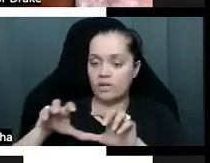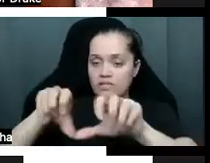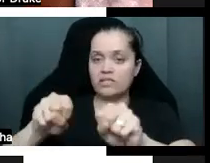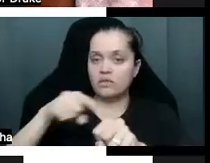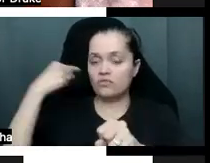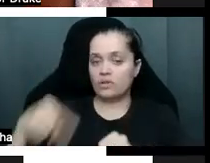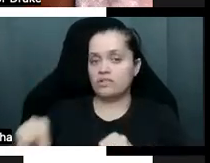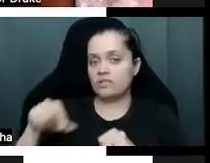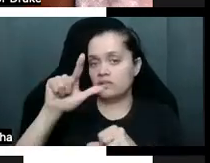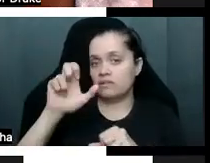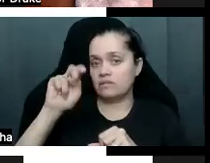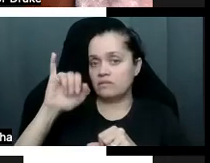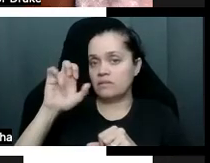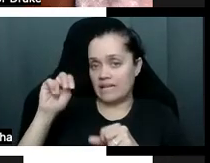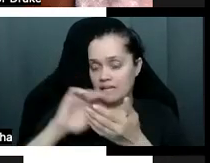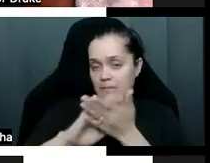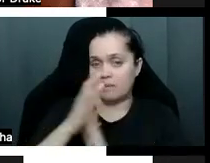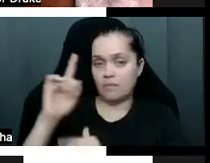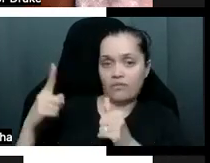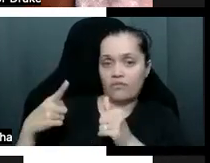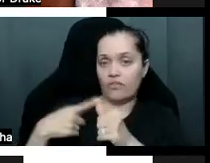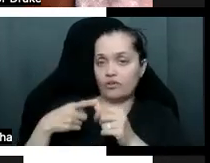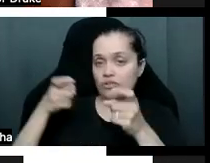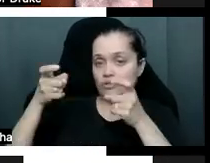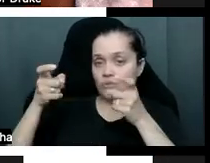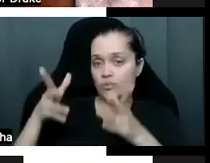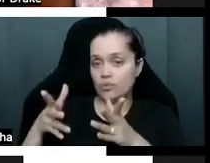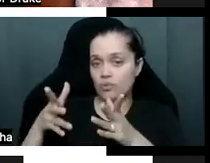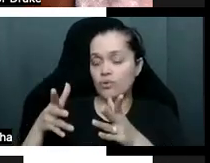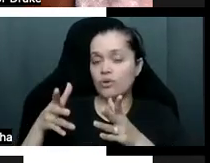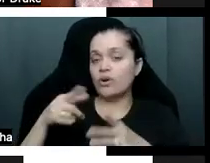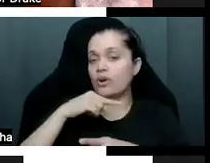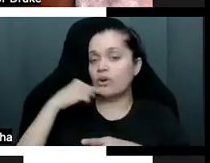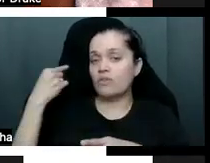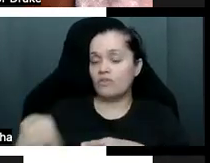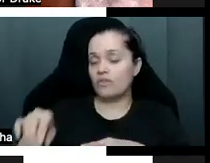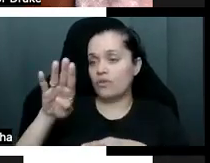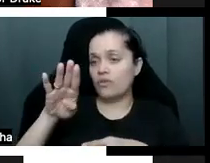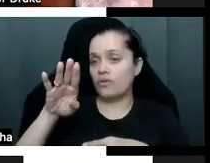Vladimir Lenin becoming the first ruler then of the Soviet Union.